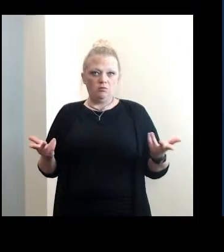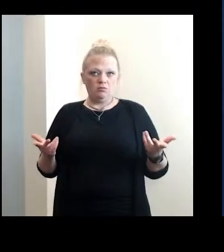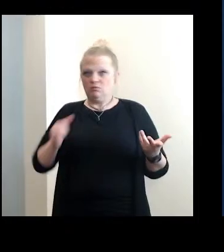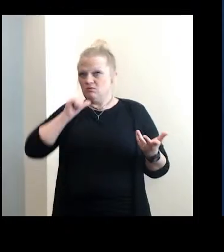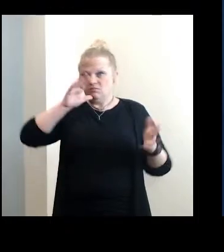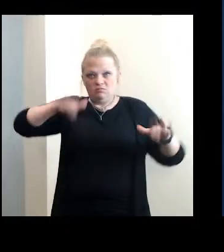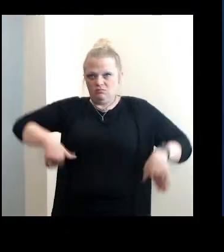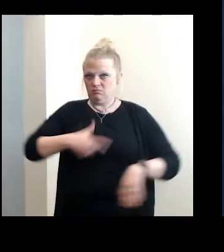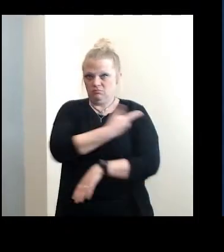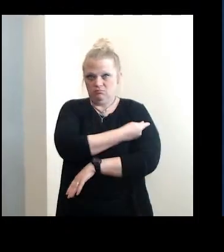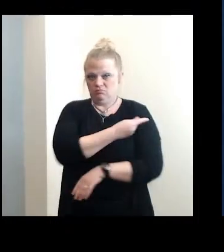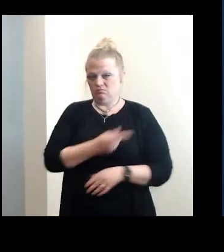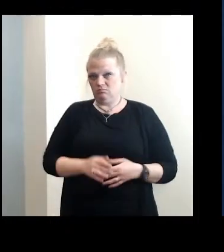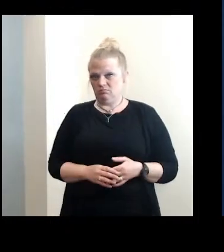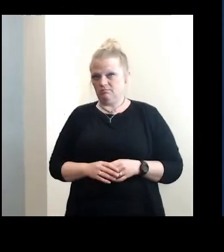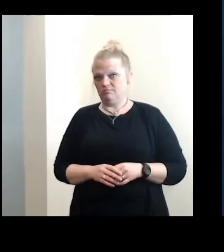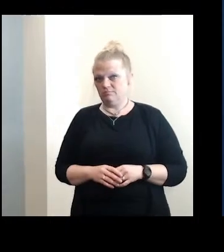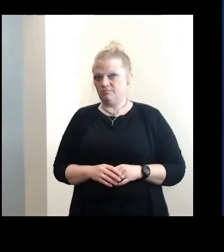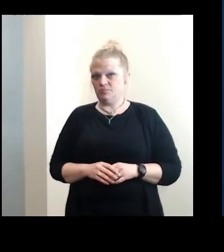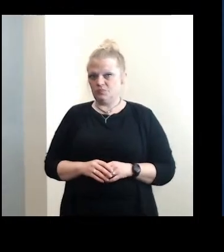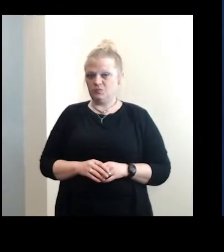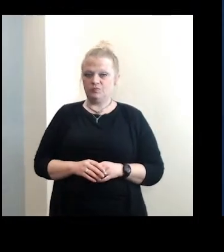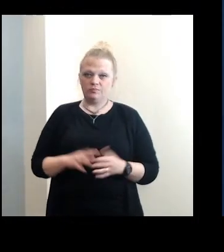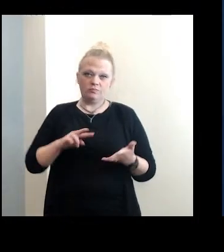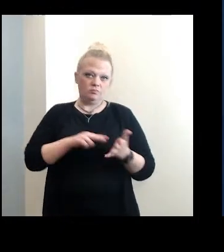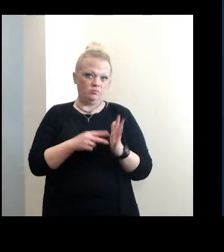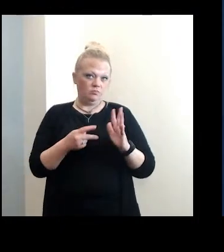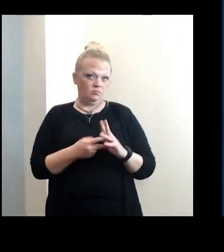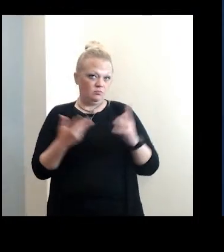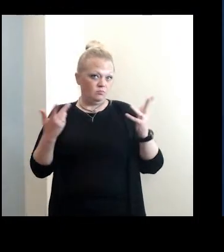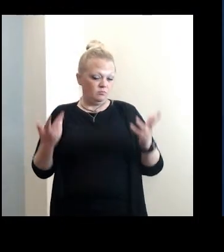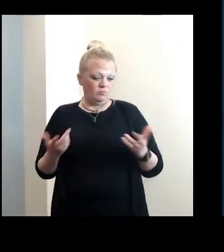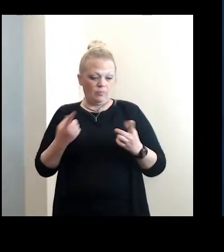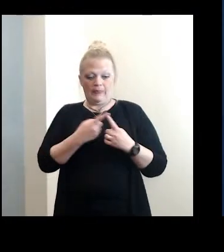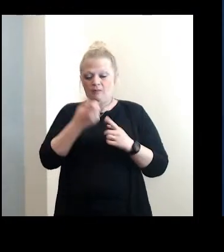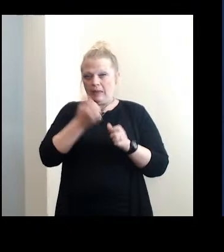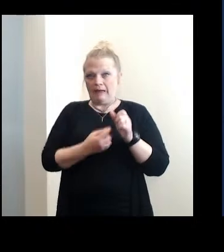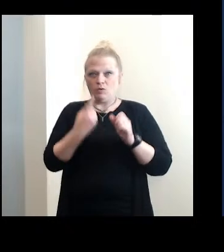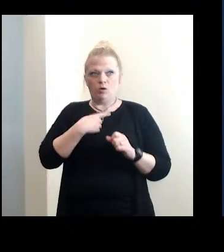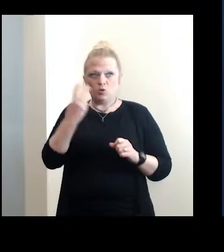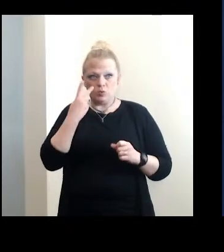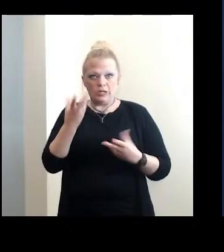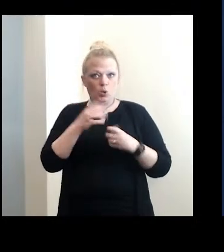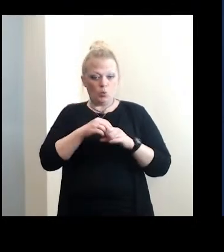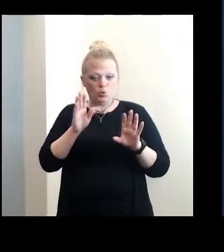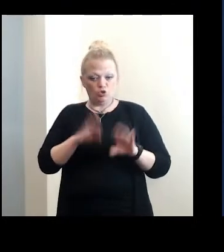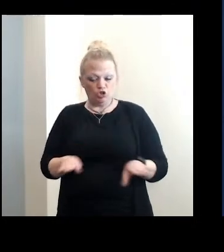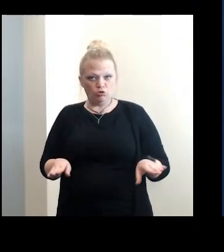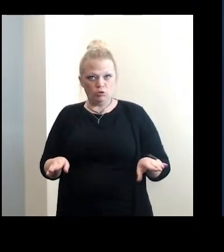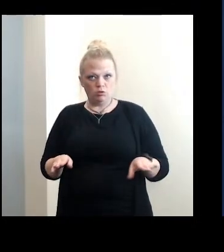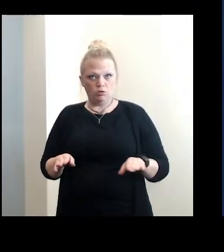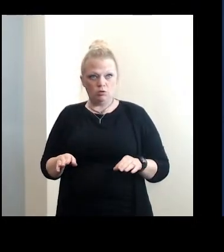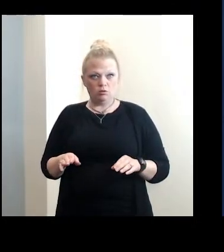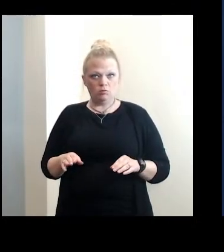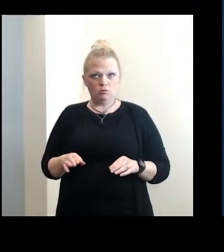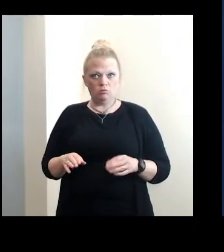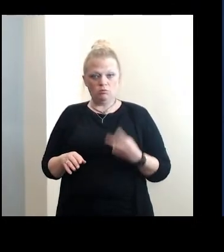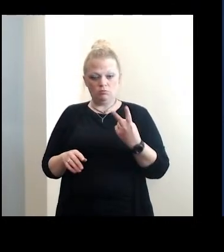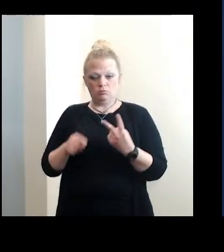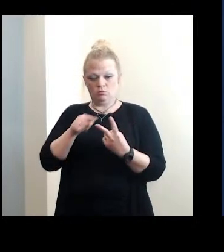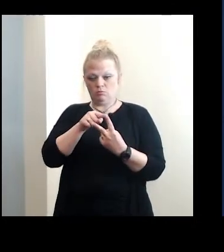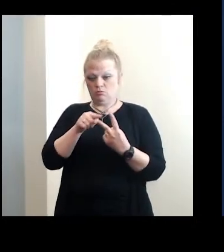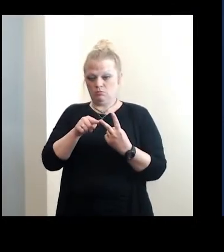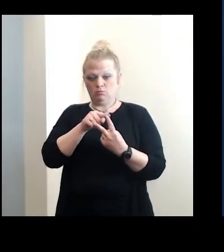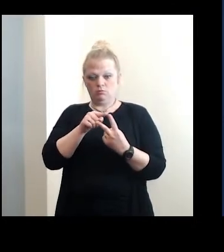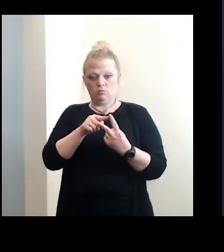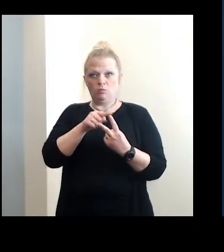not been fully vaccinated. And that means that out of everyone you see, including children, 1 out of 2 individuals has